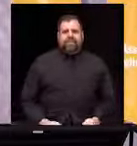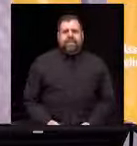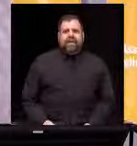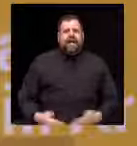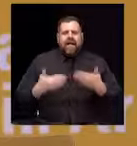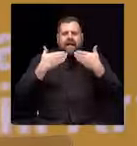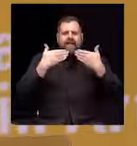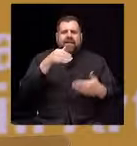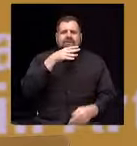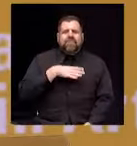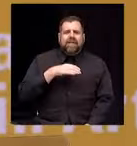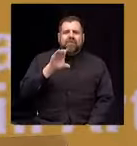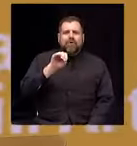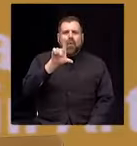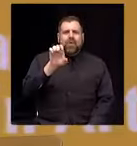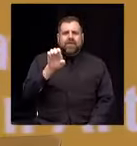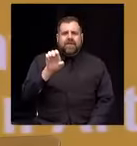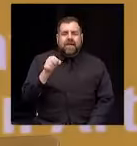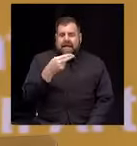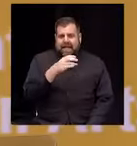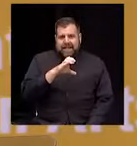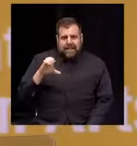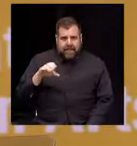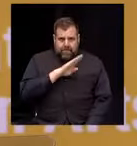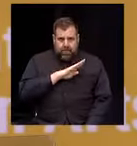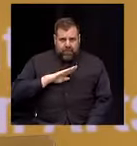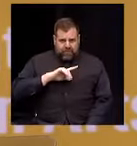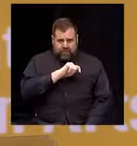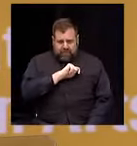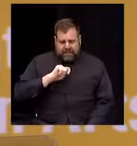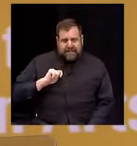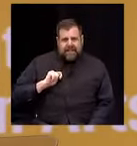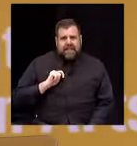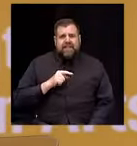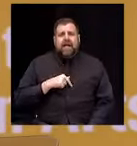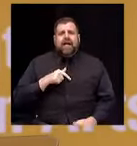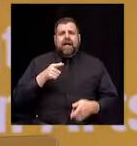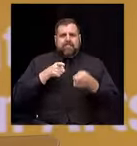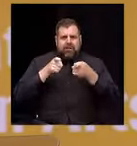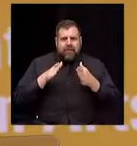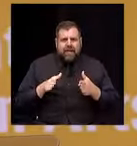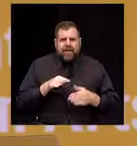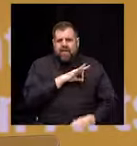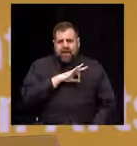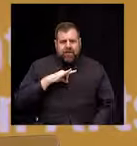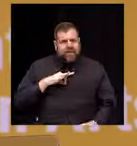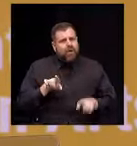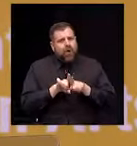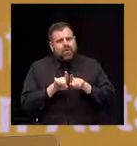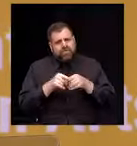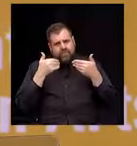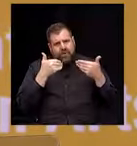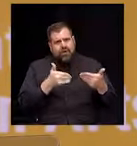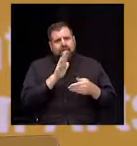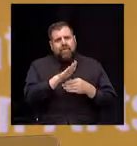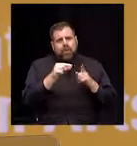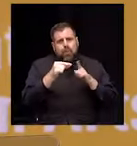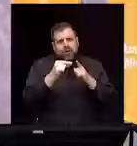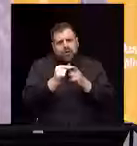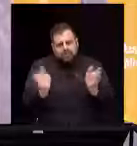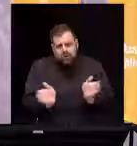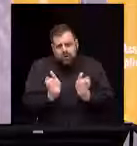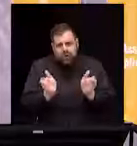Thank you, Ms. Cole. The HCC Board of Trustees, administration, and faculty also thank you for your words of encouragement